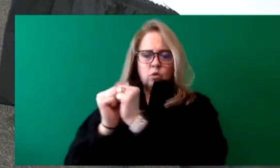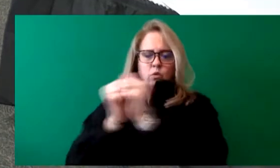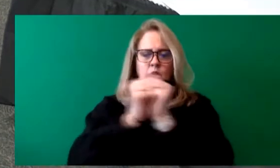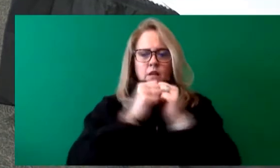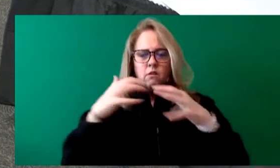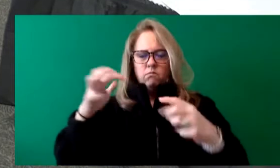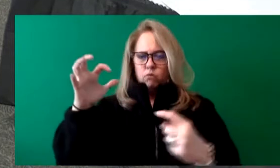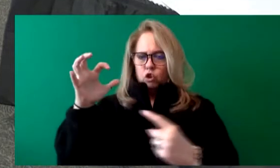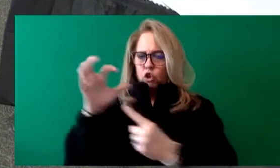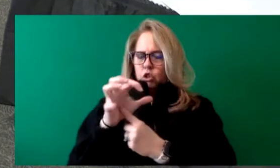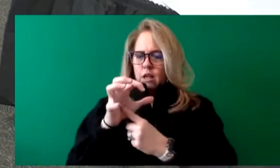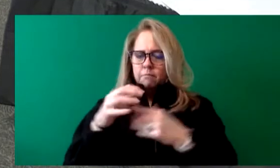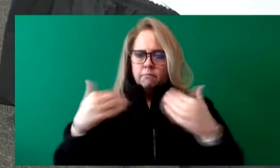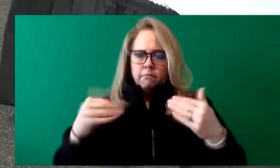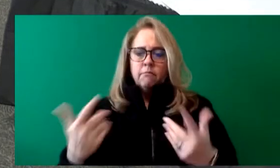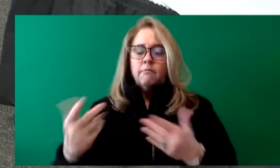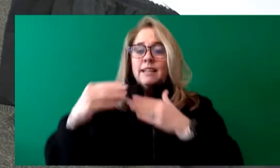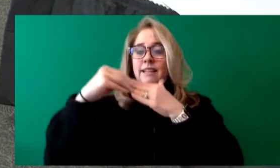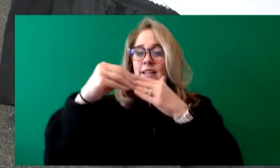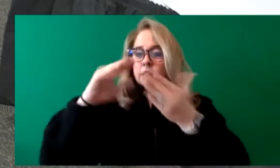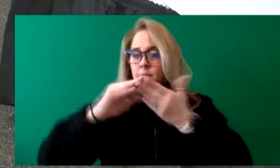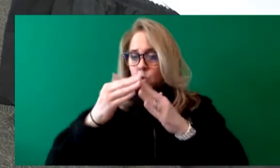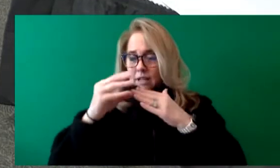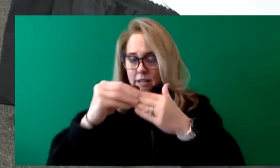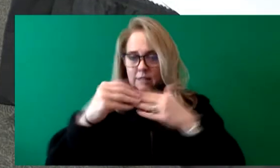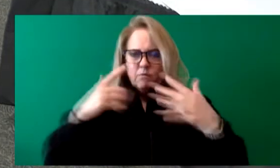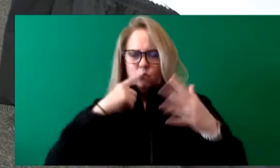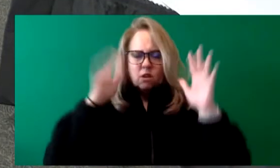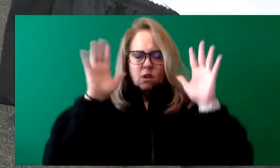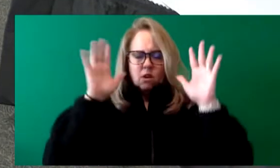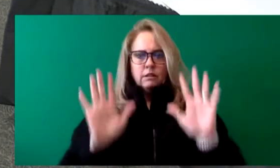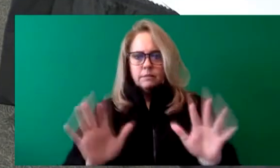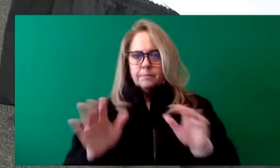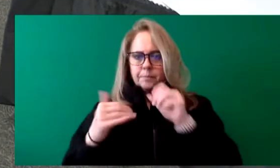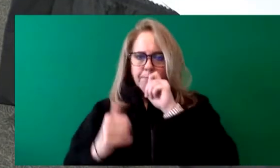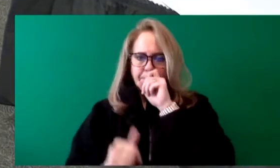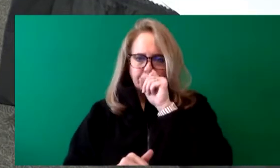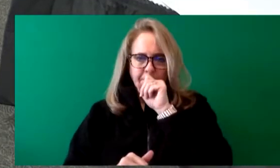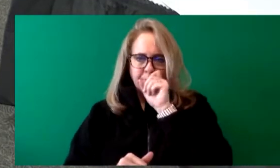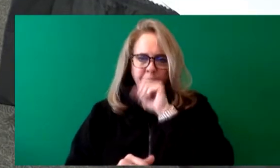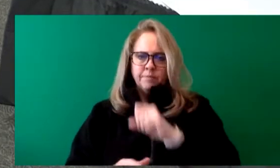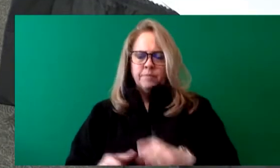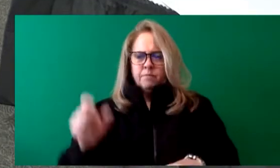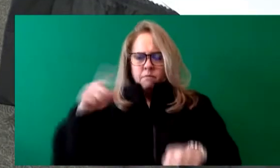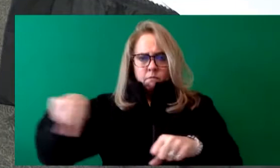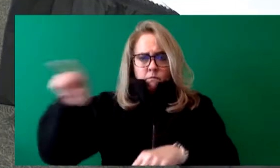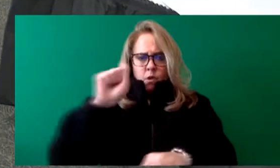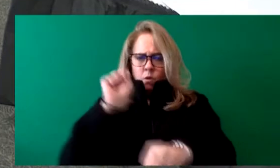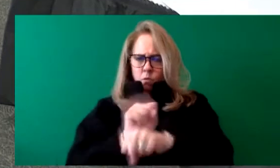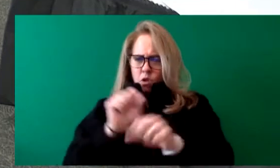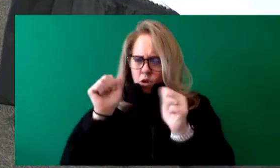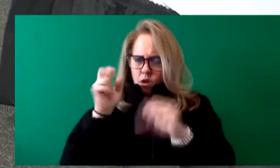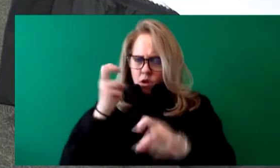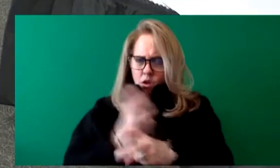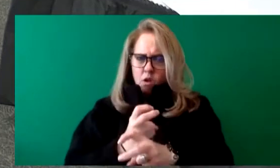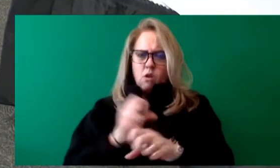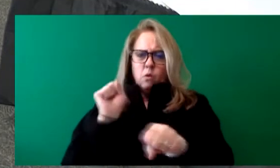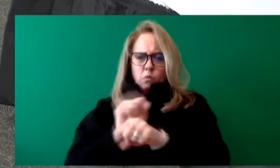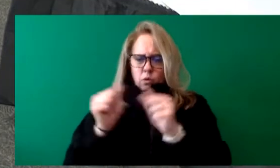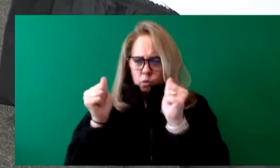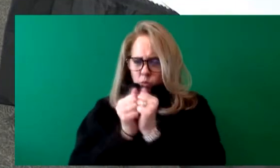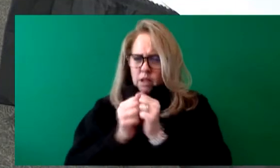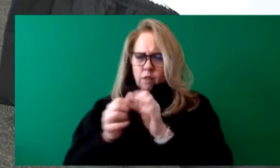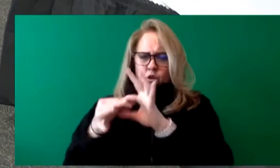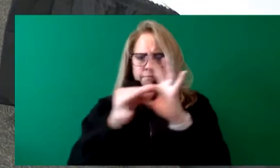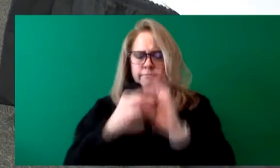this community and everyone working as hard as they can. Public health employees, you